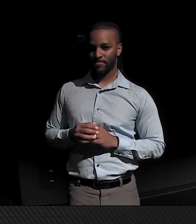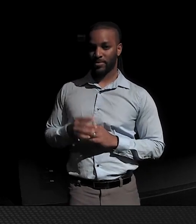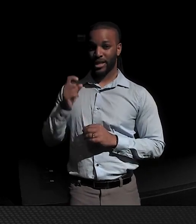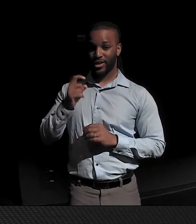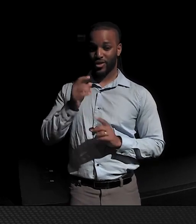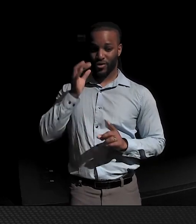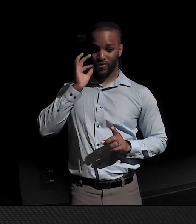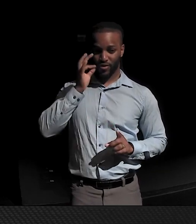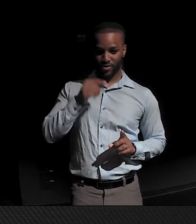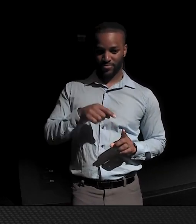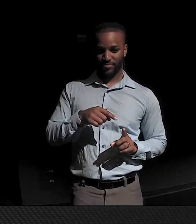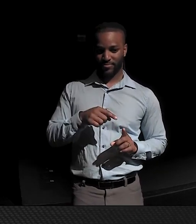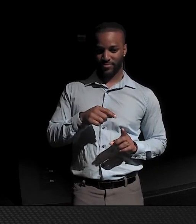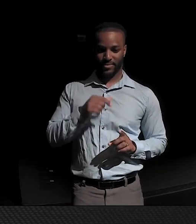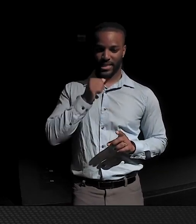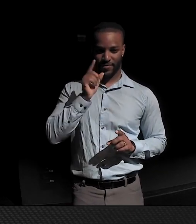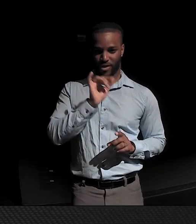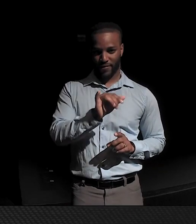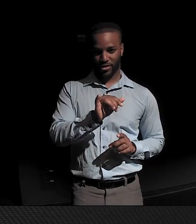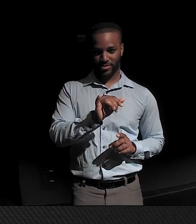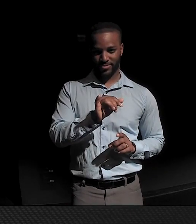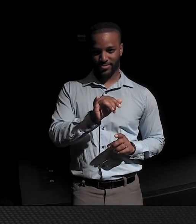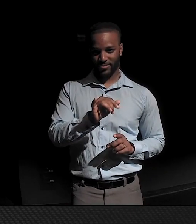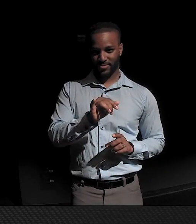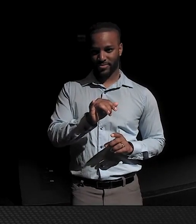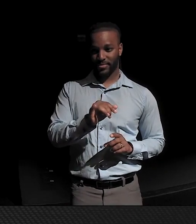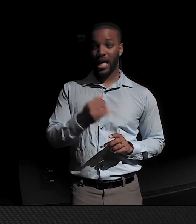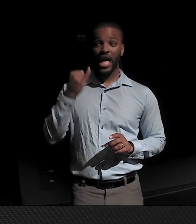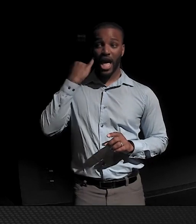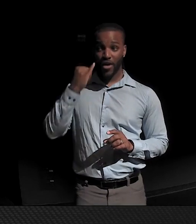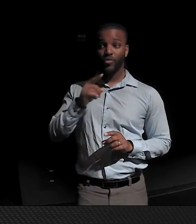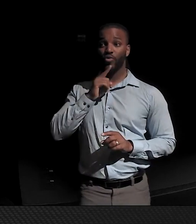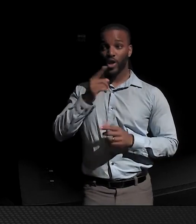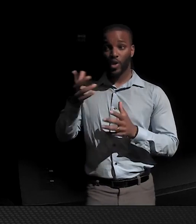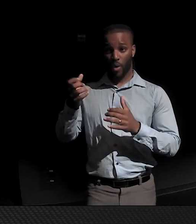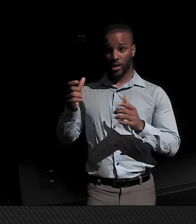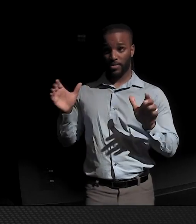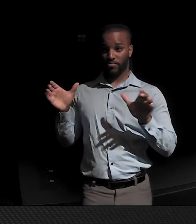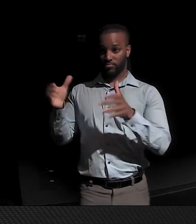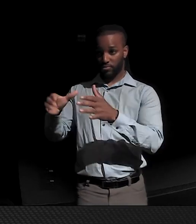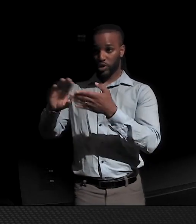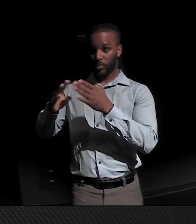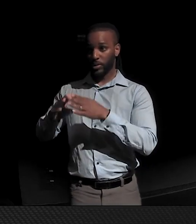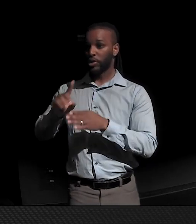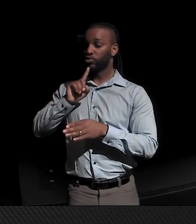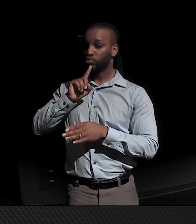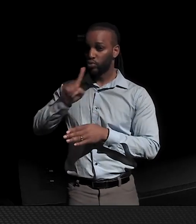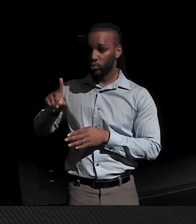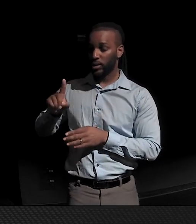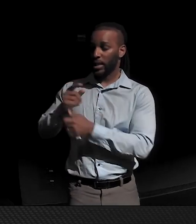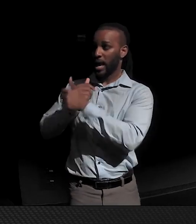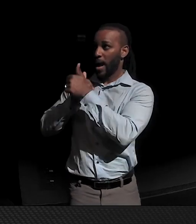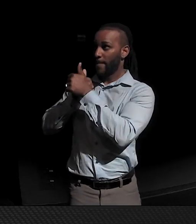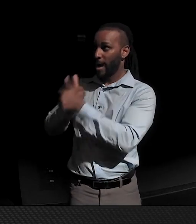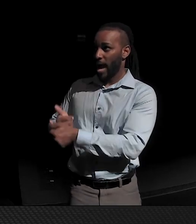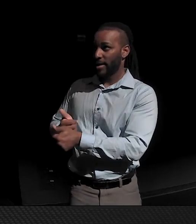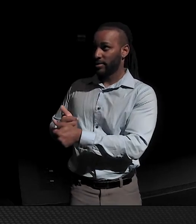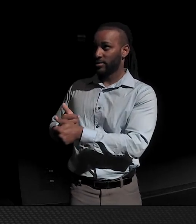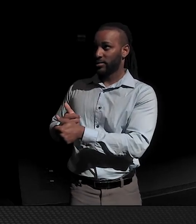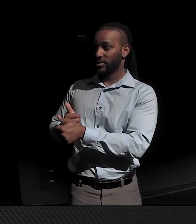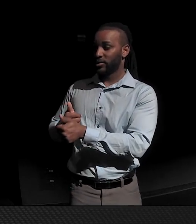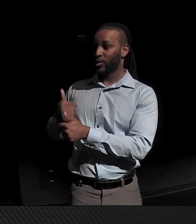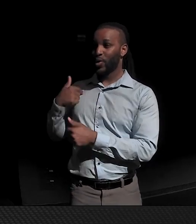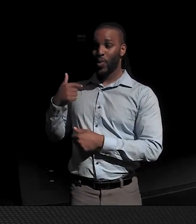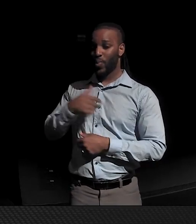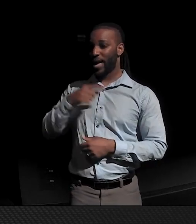Because the fruit doesn't come first. And so if we really want to be a community that truly abides, then we just